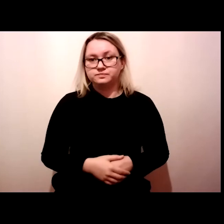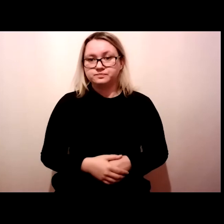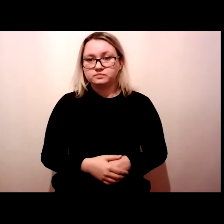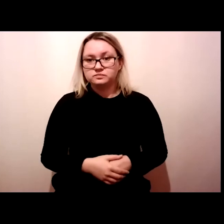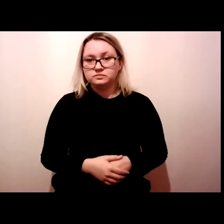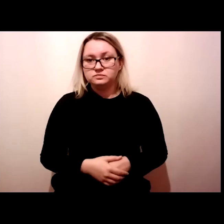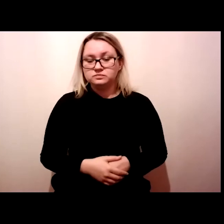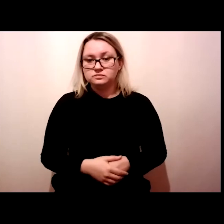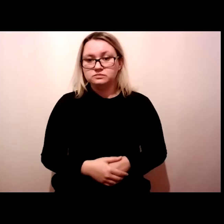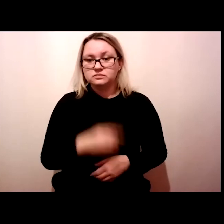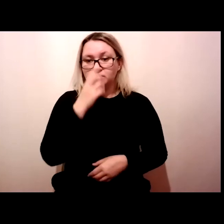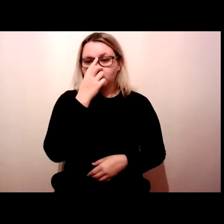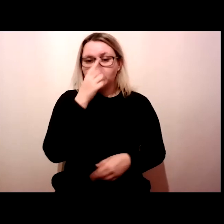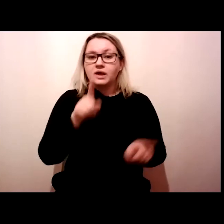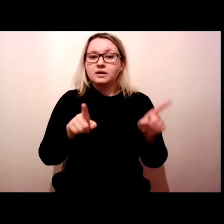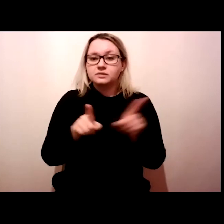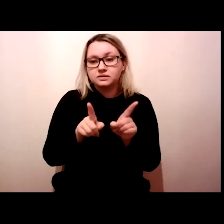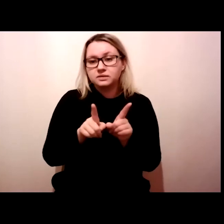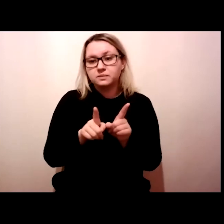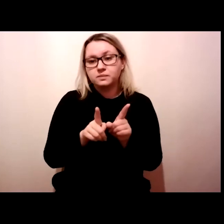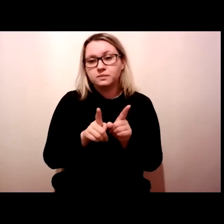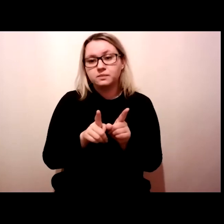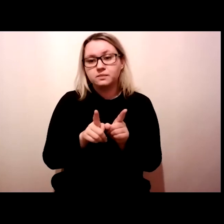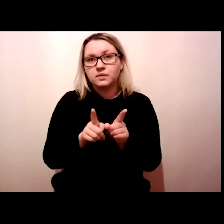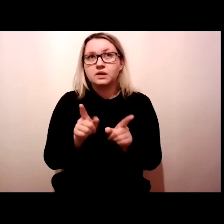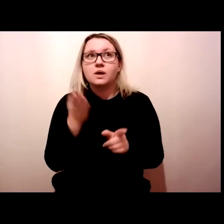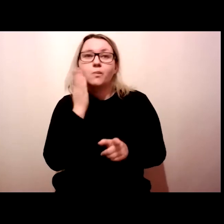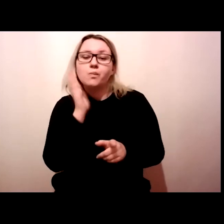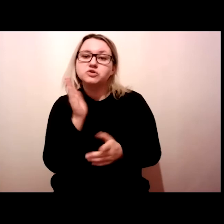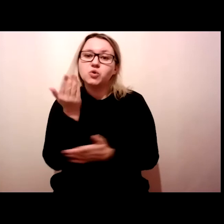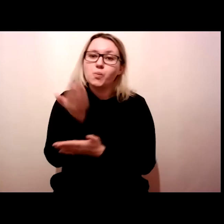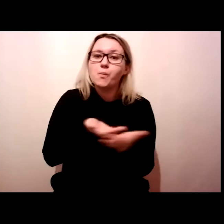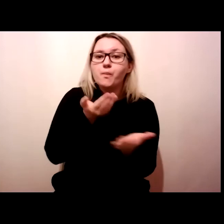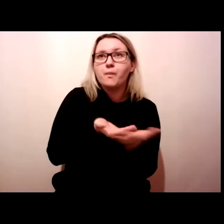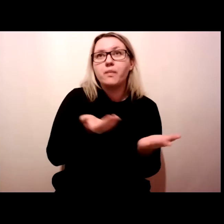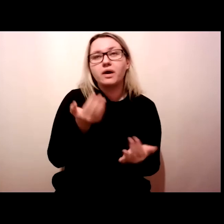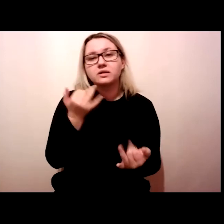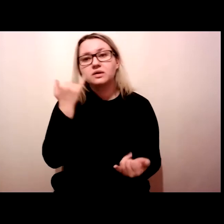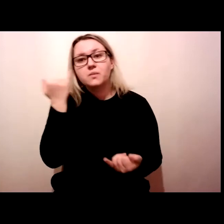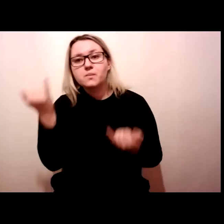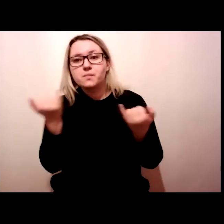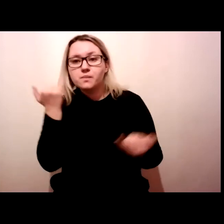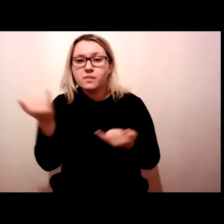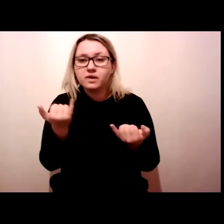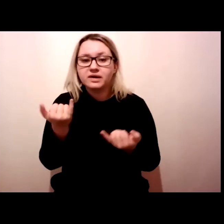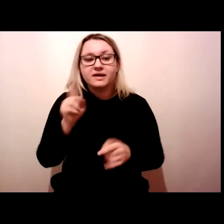security of LGBTI children who are sometimes afraid to ask for help.